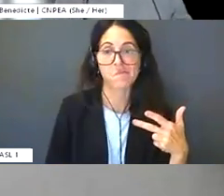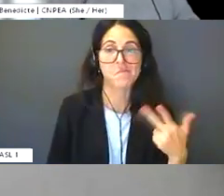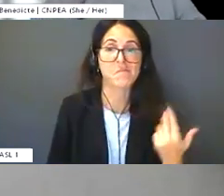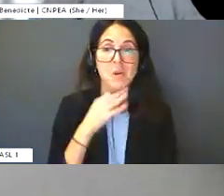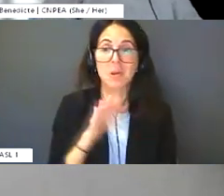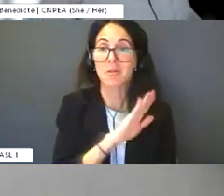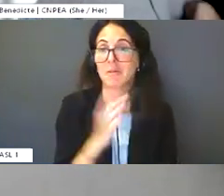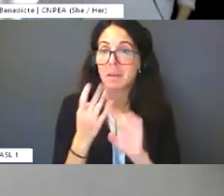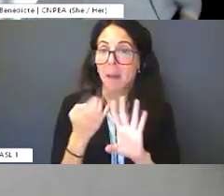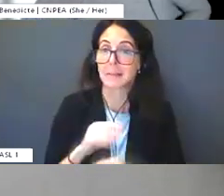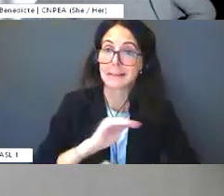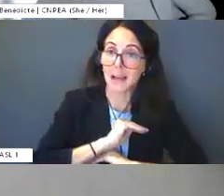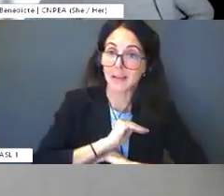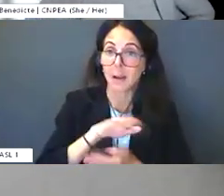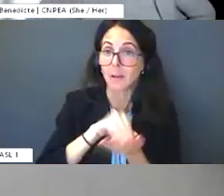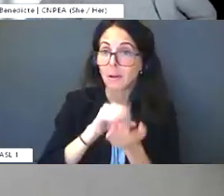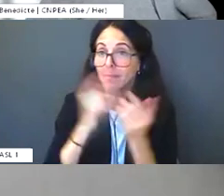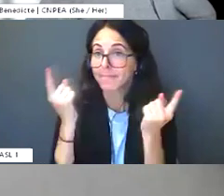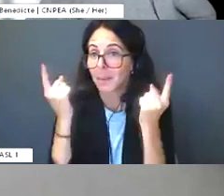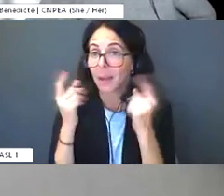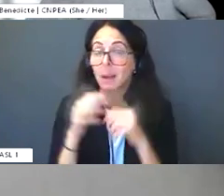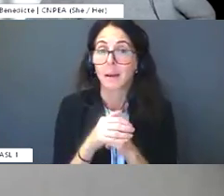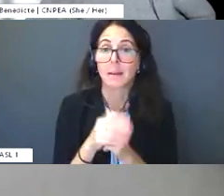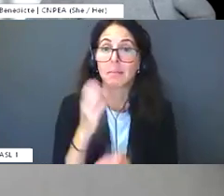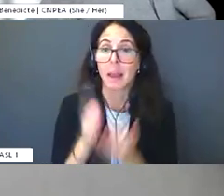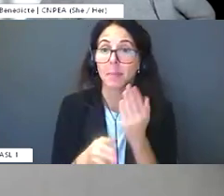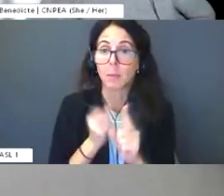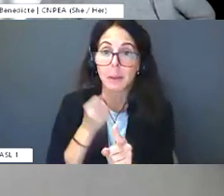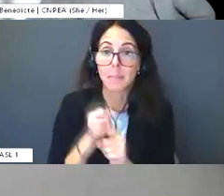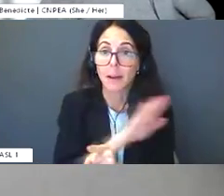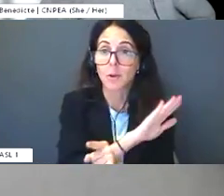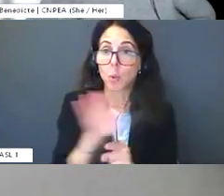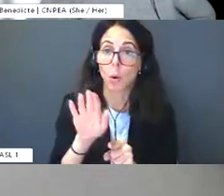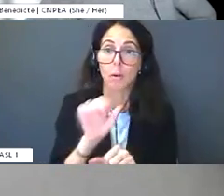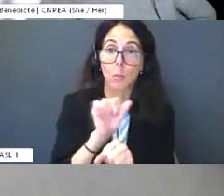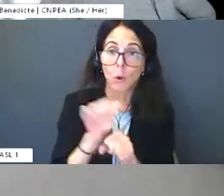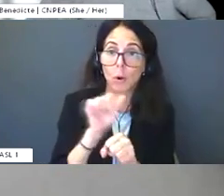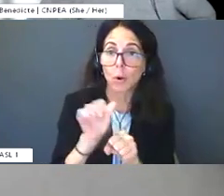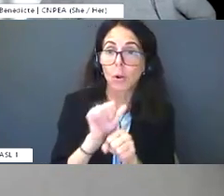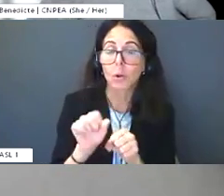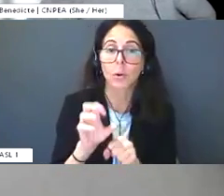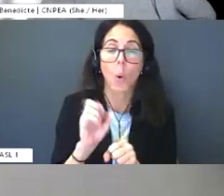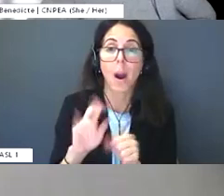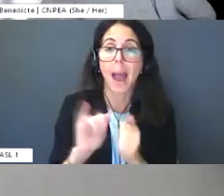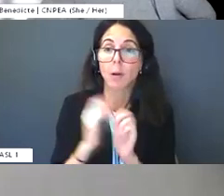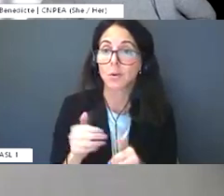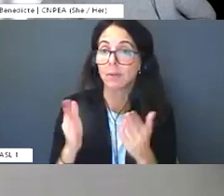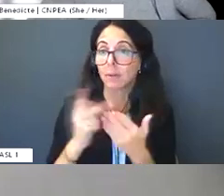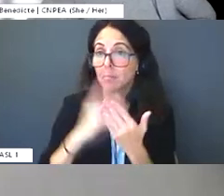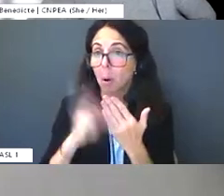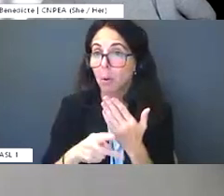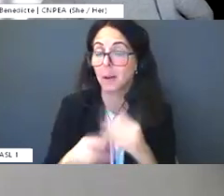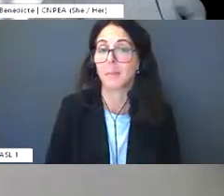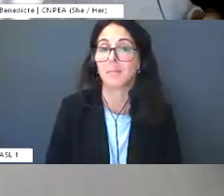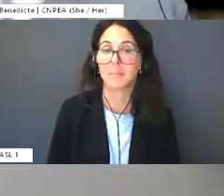learned anything, and if that's going to inform or change their the delivery of their programs. So